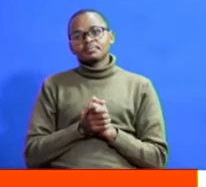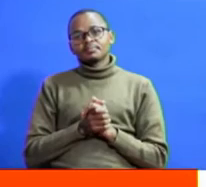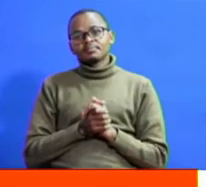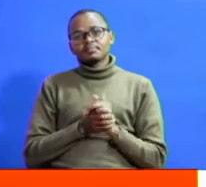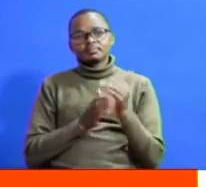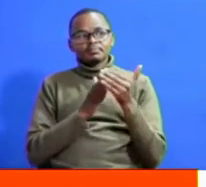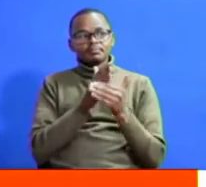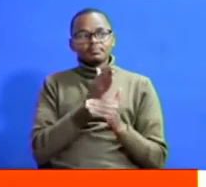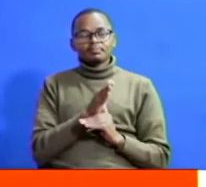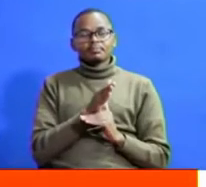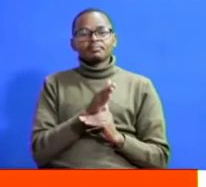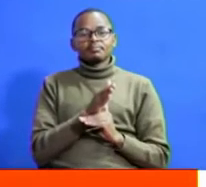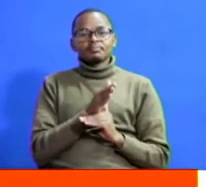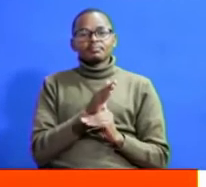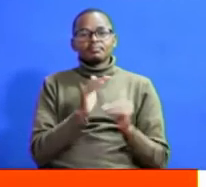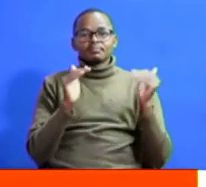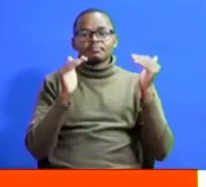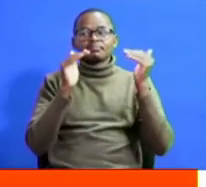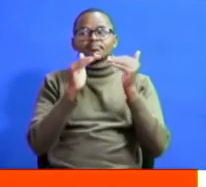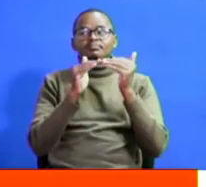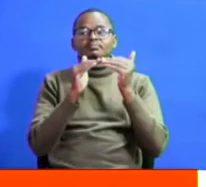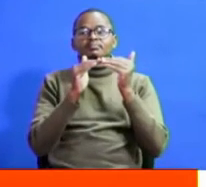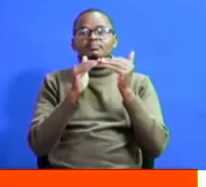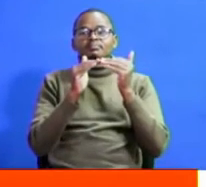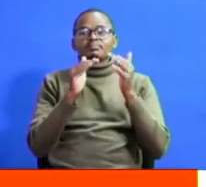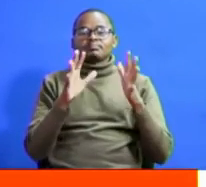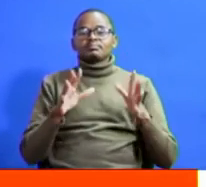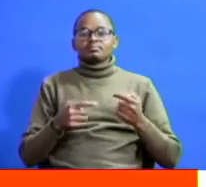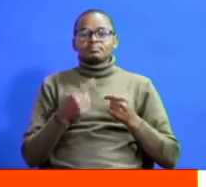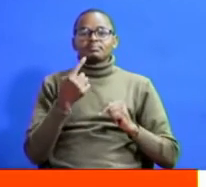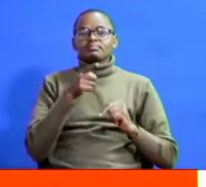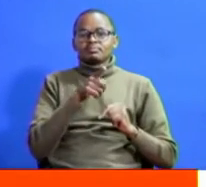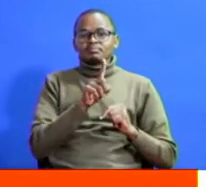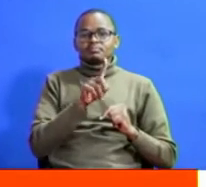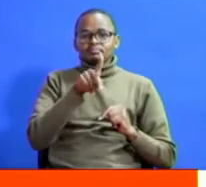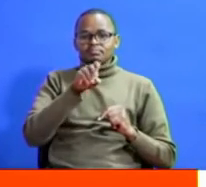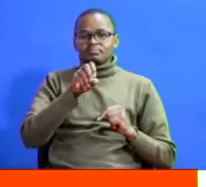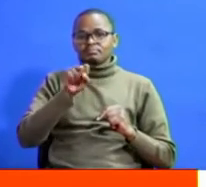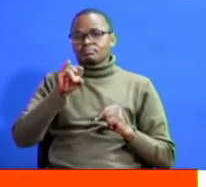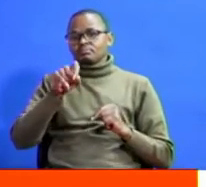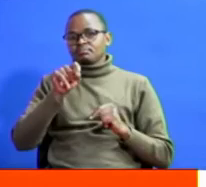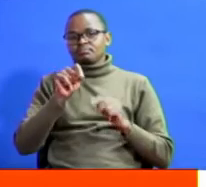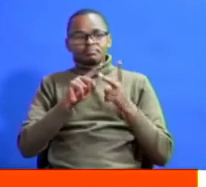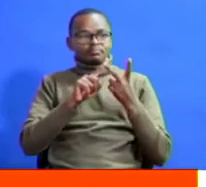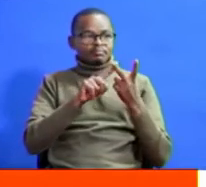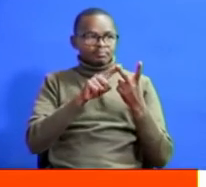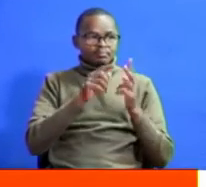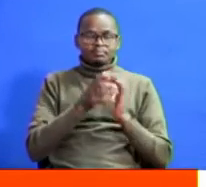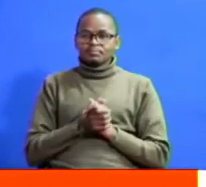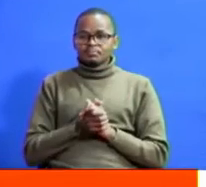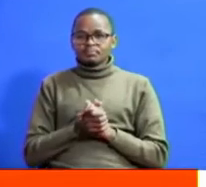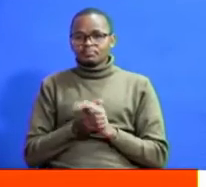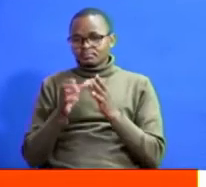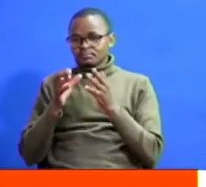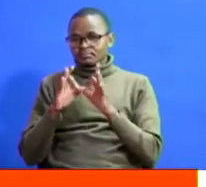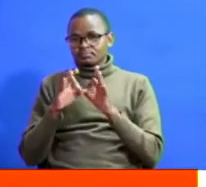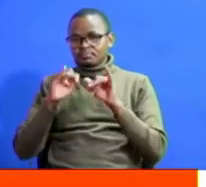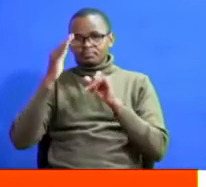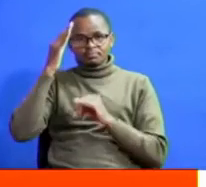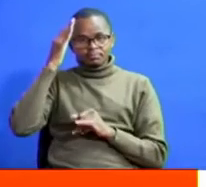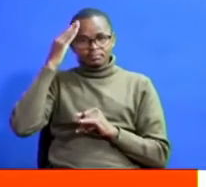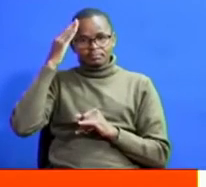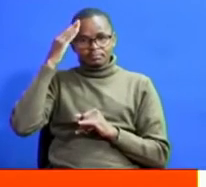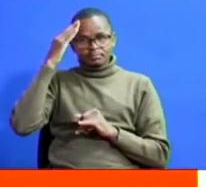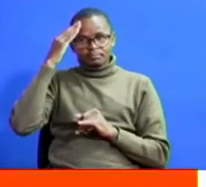after being cowed to that level, they will clinch this position? Two, if they knew that